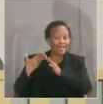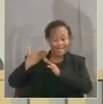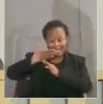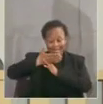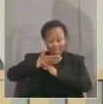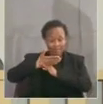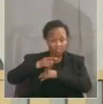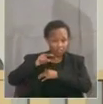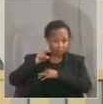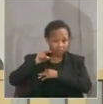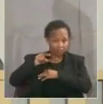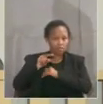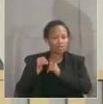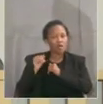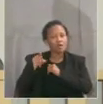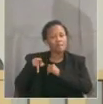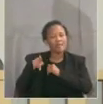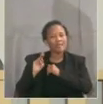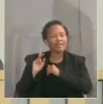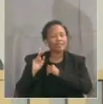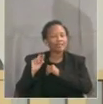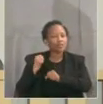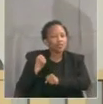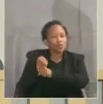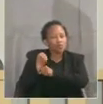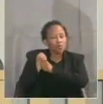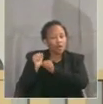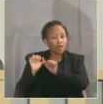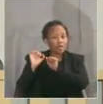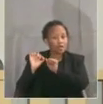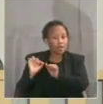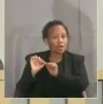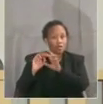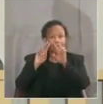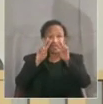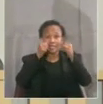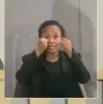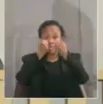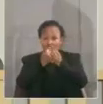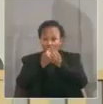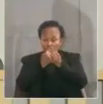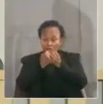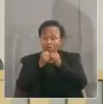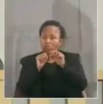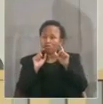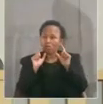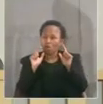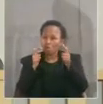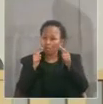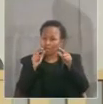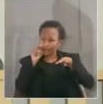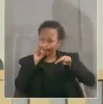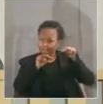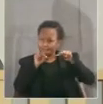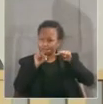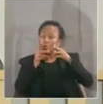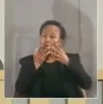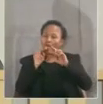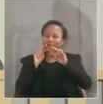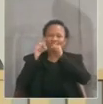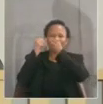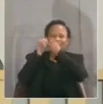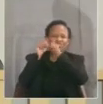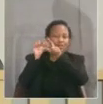its work was overseen by the National Steering Committee at national level,